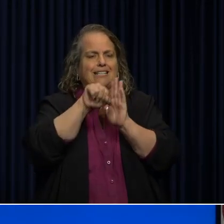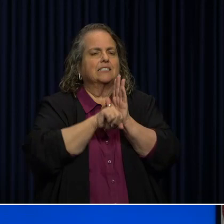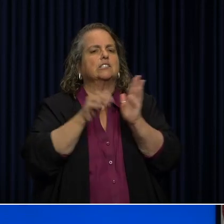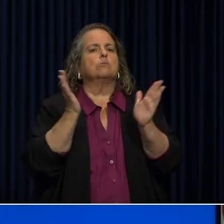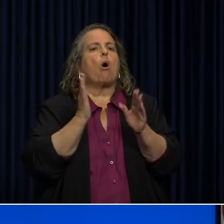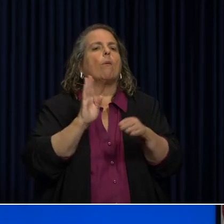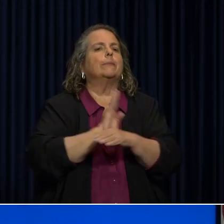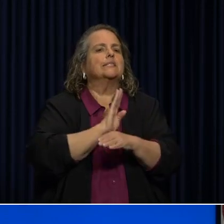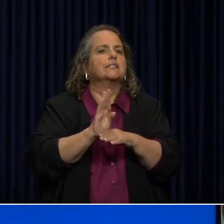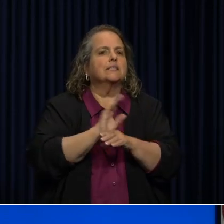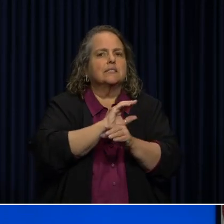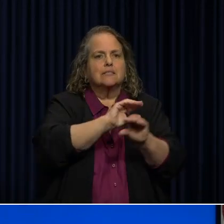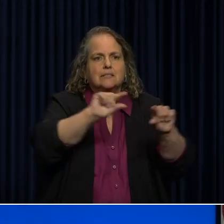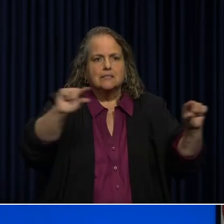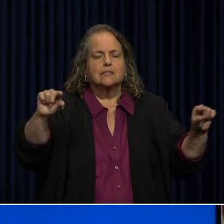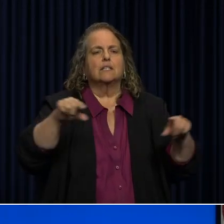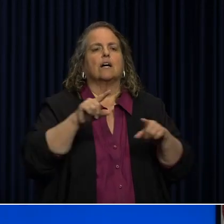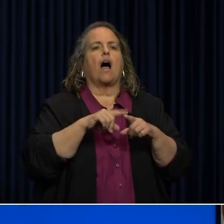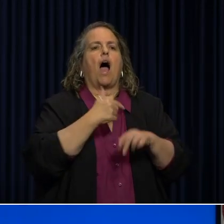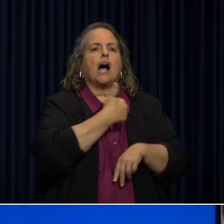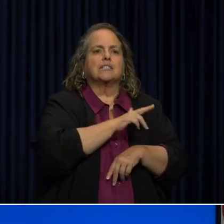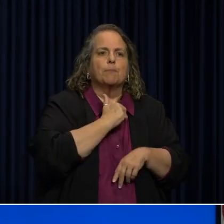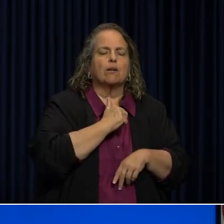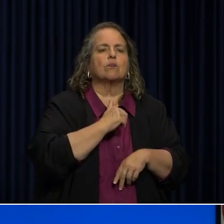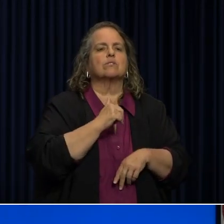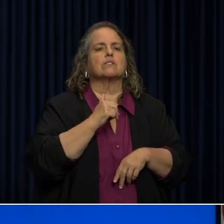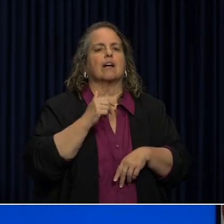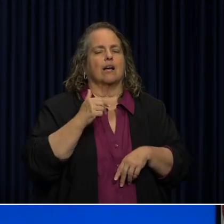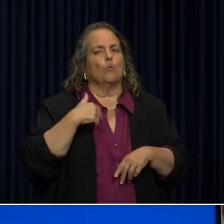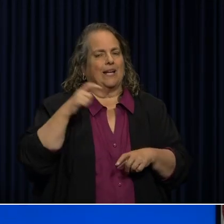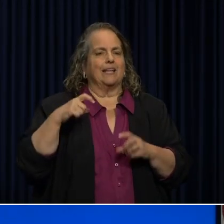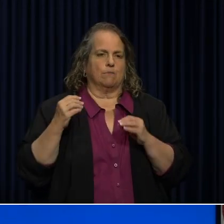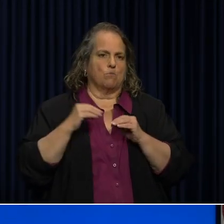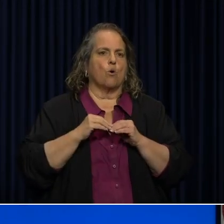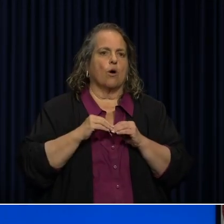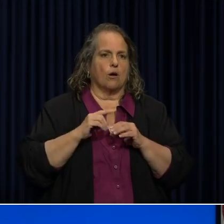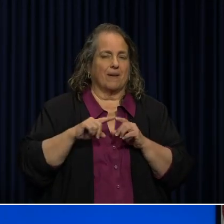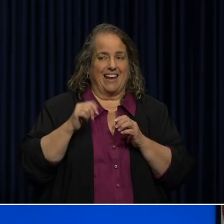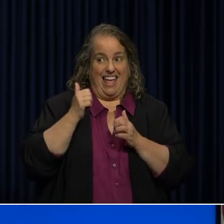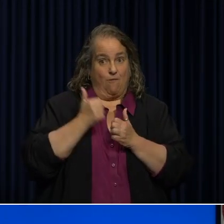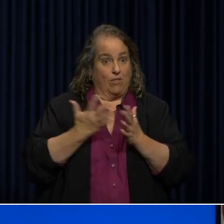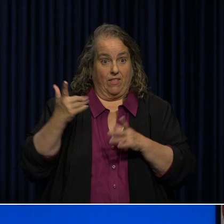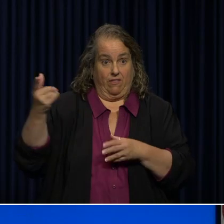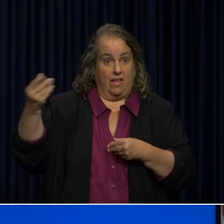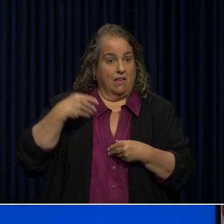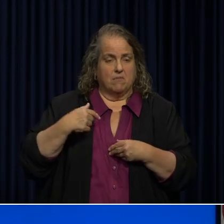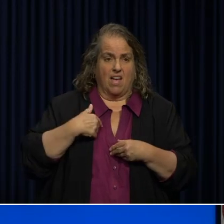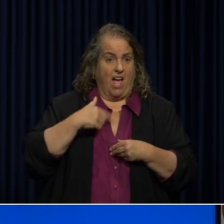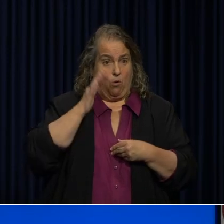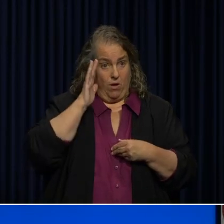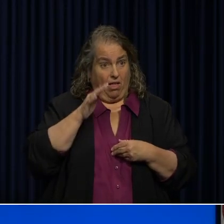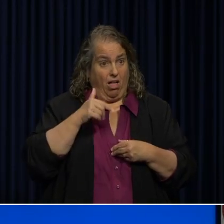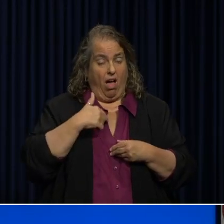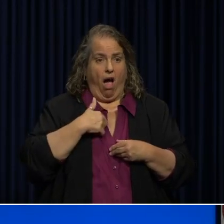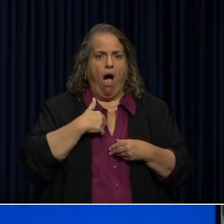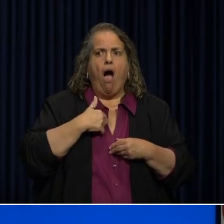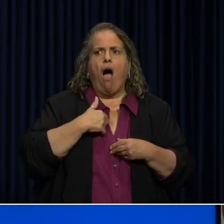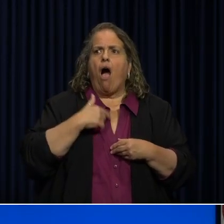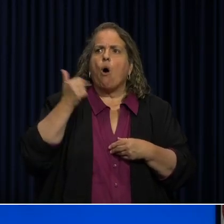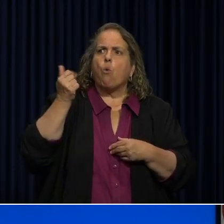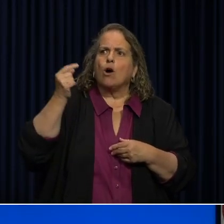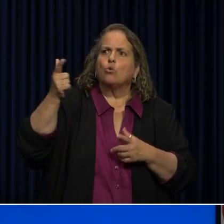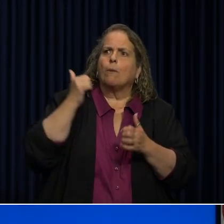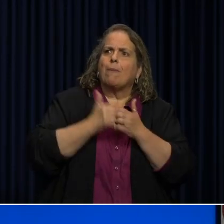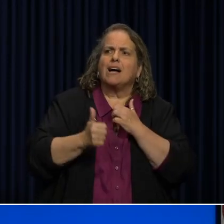needed. We need more, but every step they take, I appreciate. I'm not going to be picky about exactly what is passed, but we will go